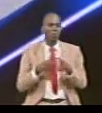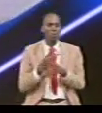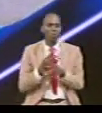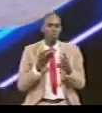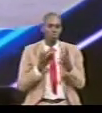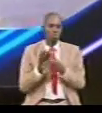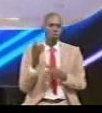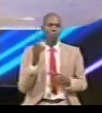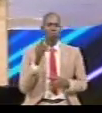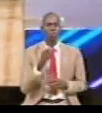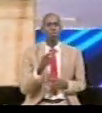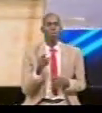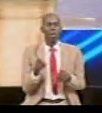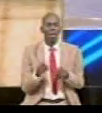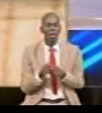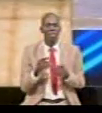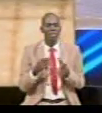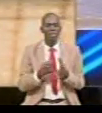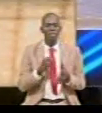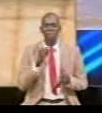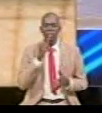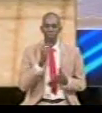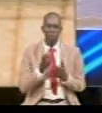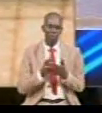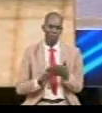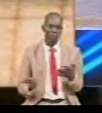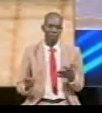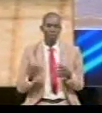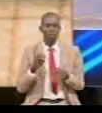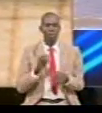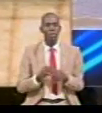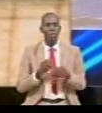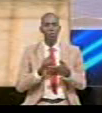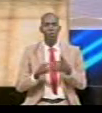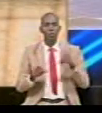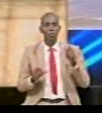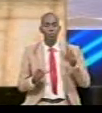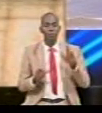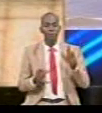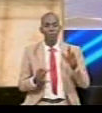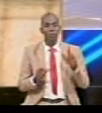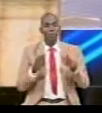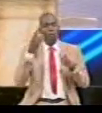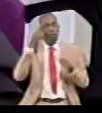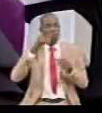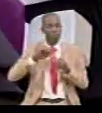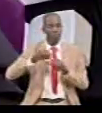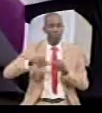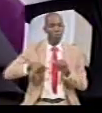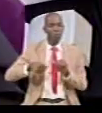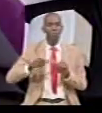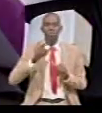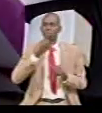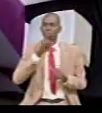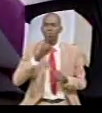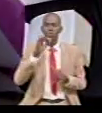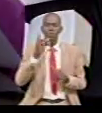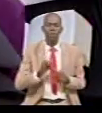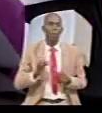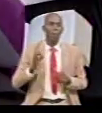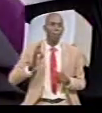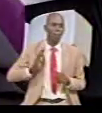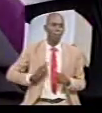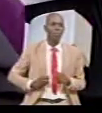as it is written. 25, for circumcision verily profiteth if